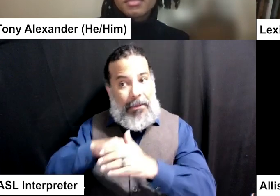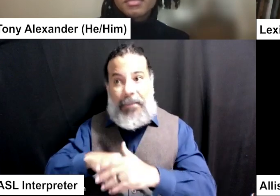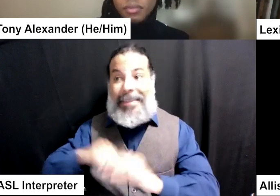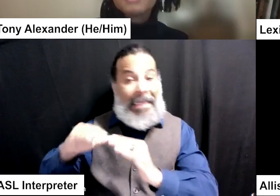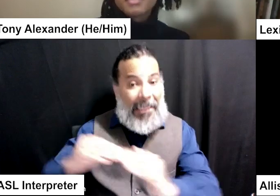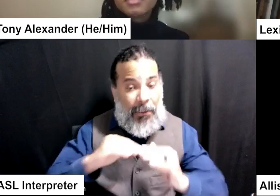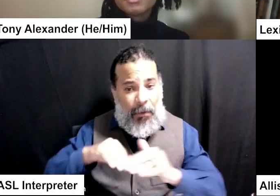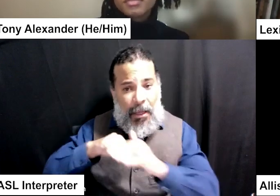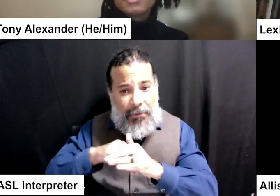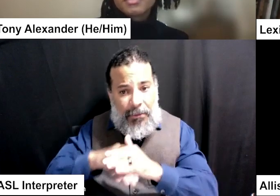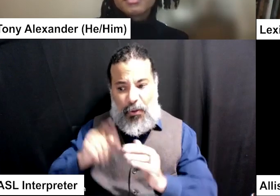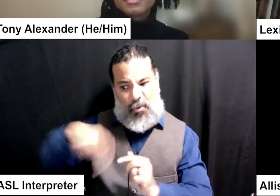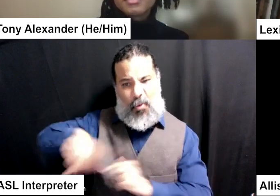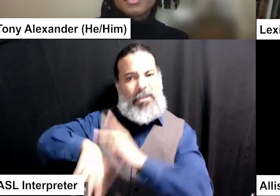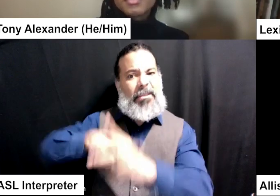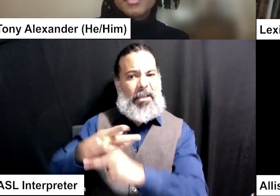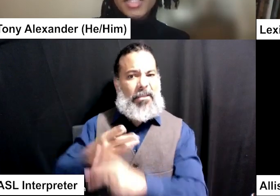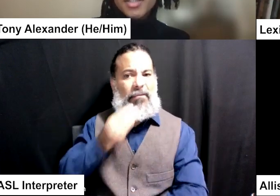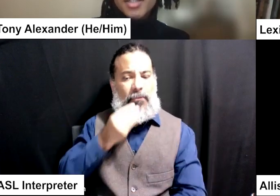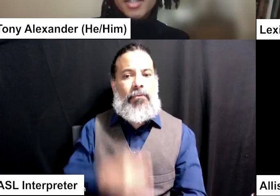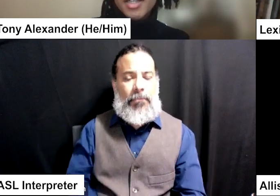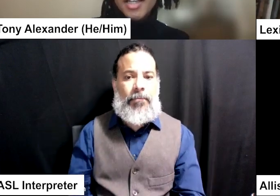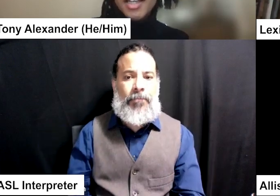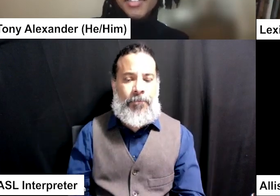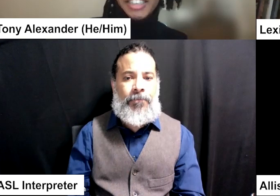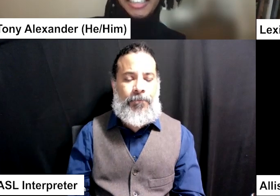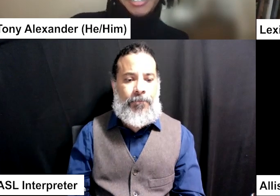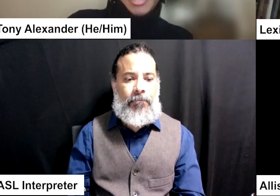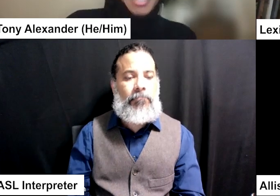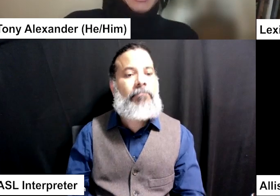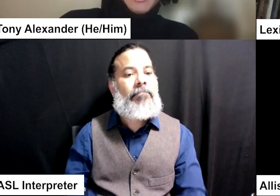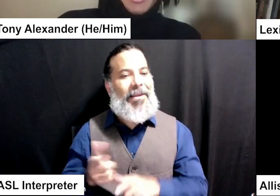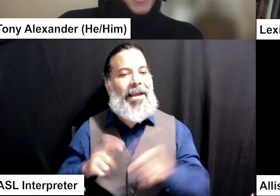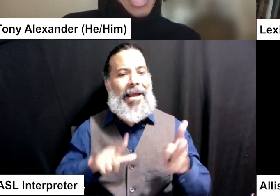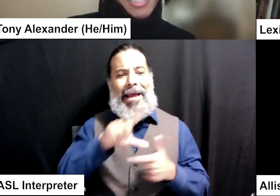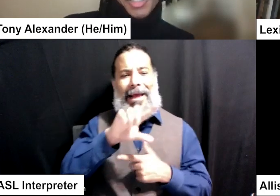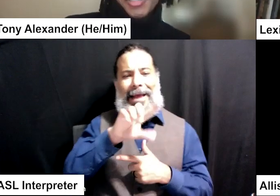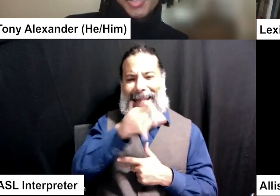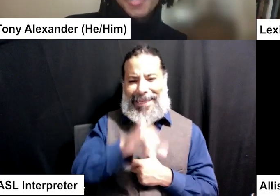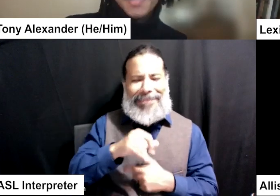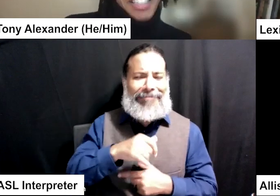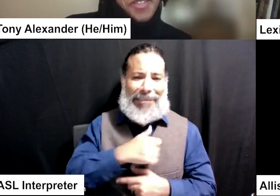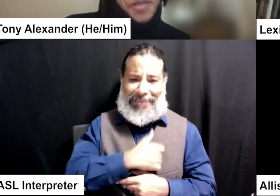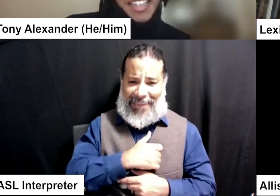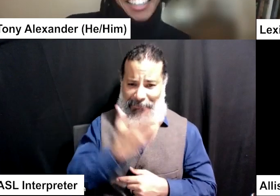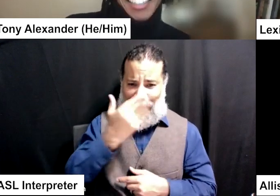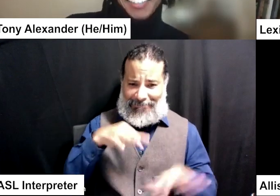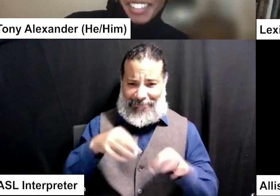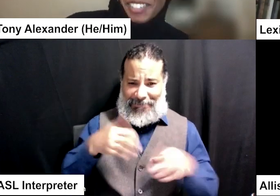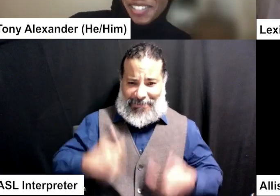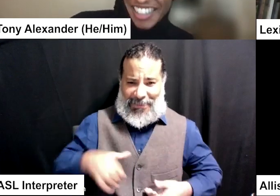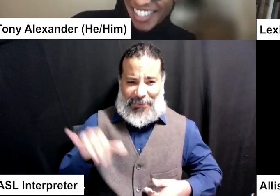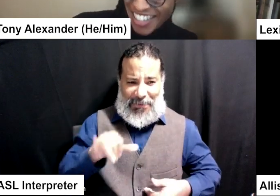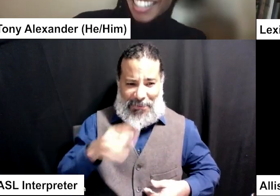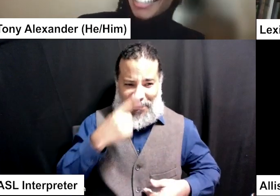access to those types of food. And Lexie, I forgot to actually describe myself at the beginning too,